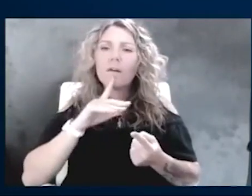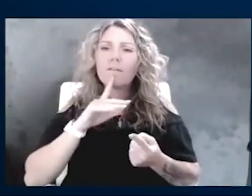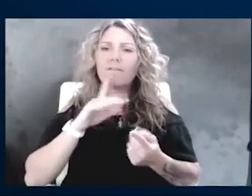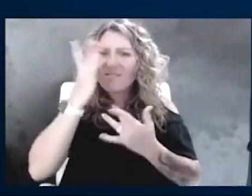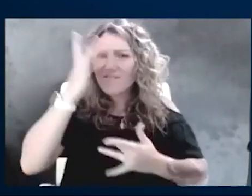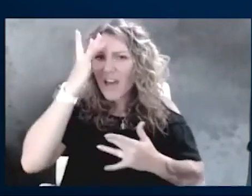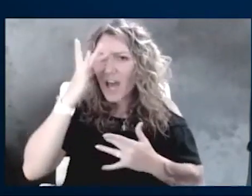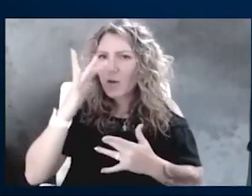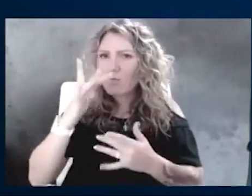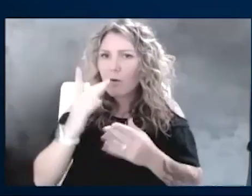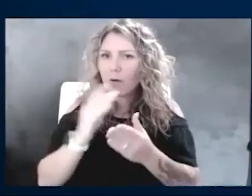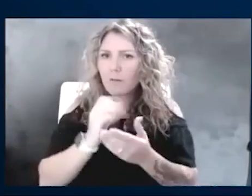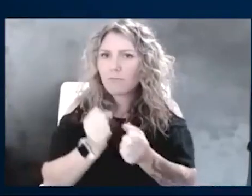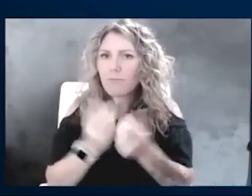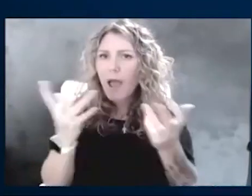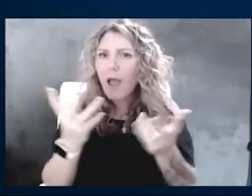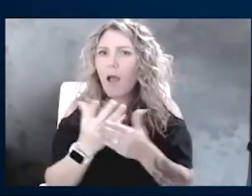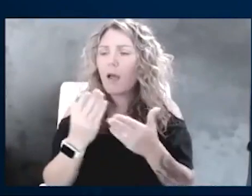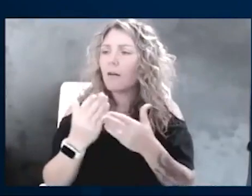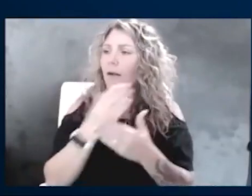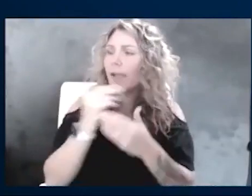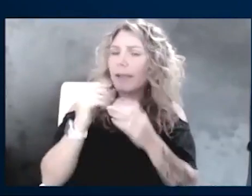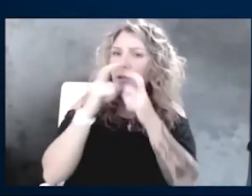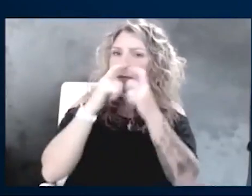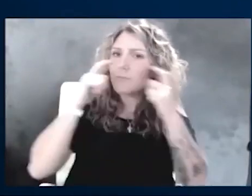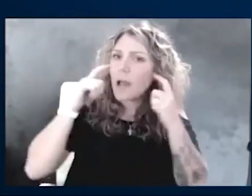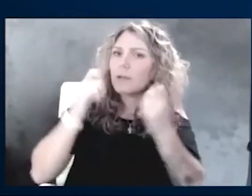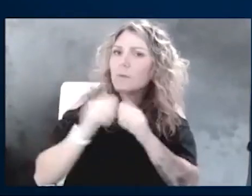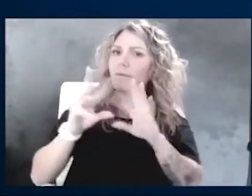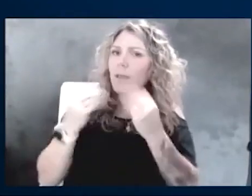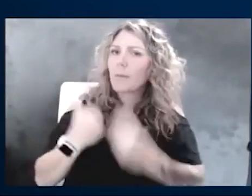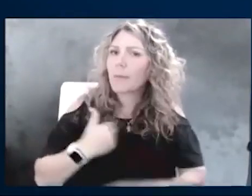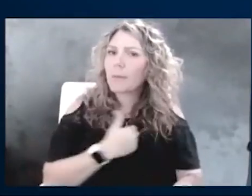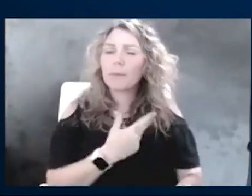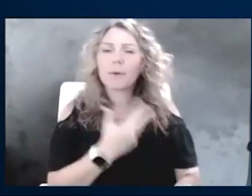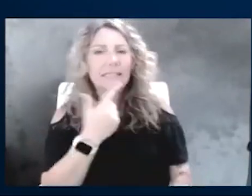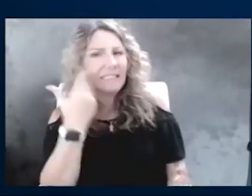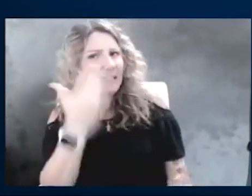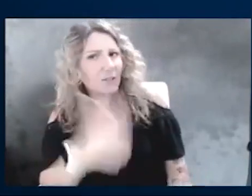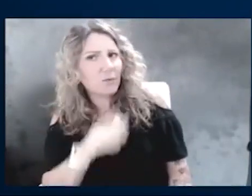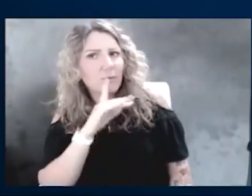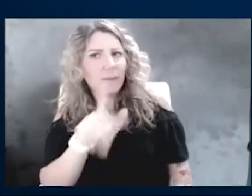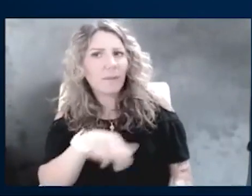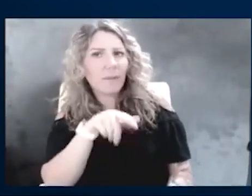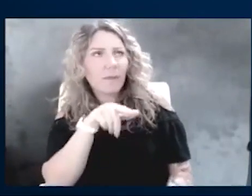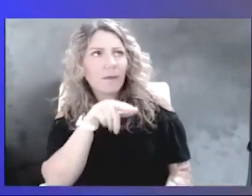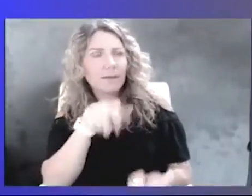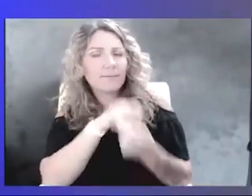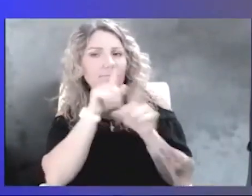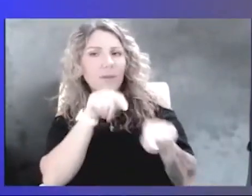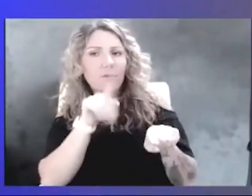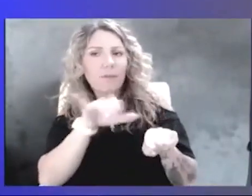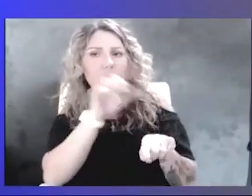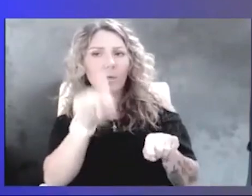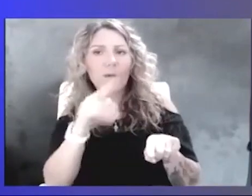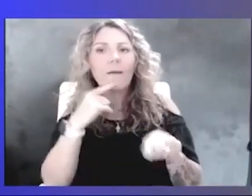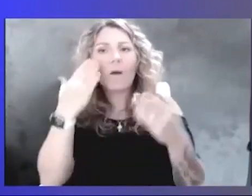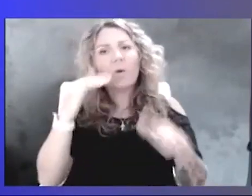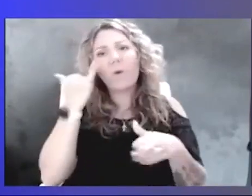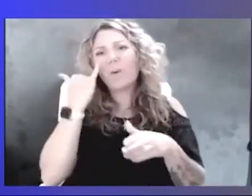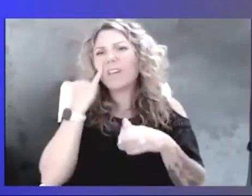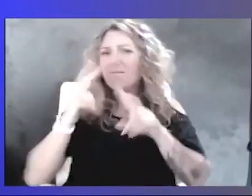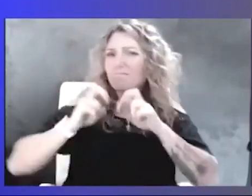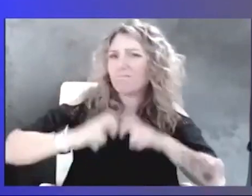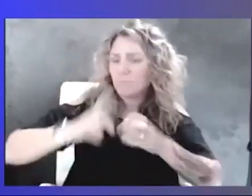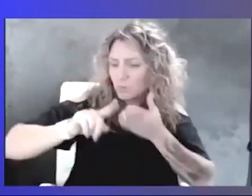members? What do you think, Brad Nelson? I don't know. I don't know the answer to that question. I don't know if they're looking at specifically unvaccinated